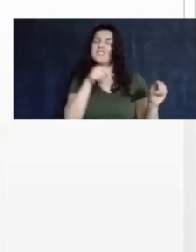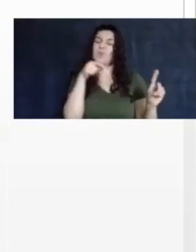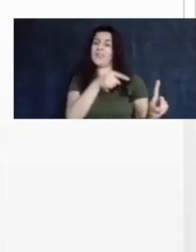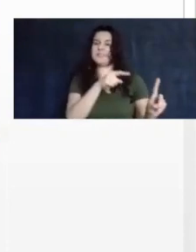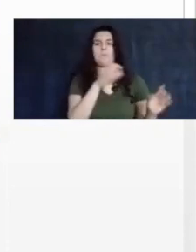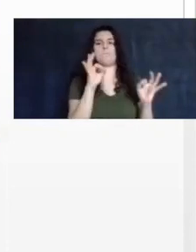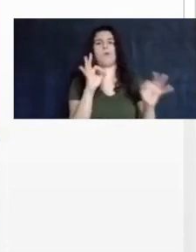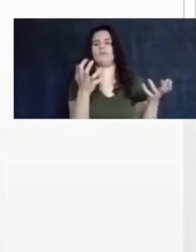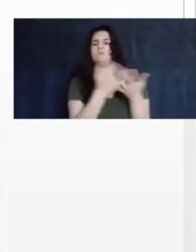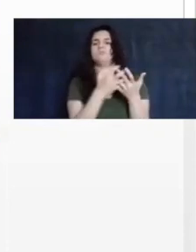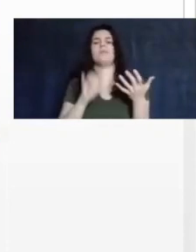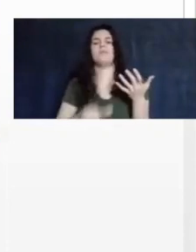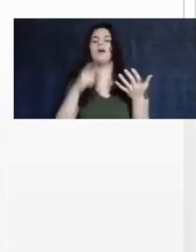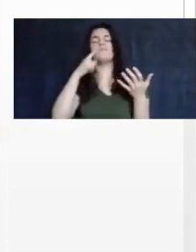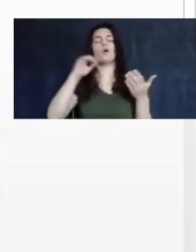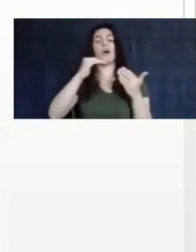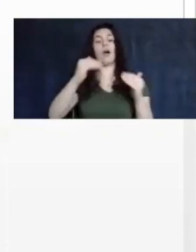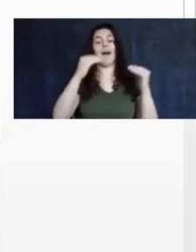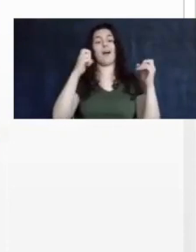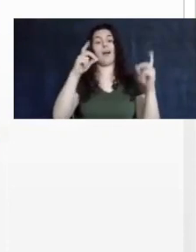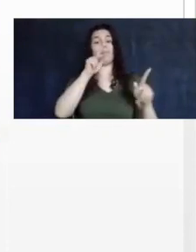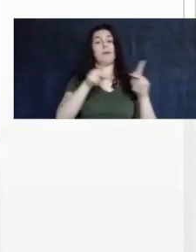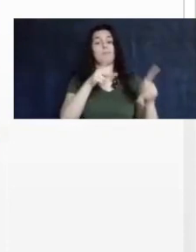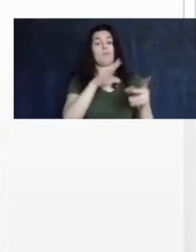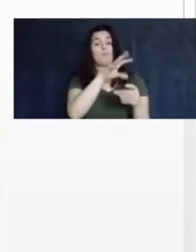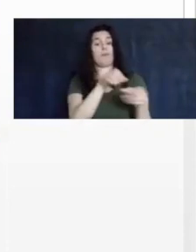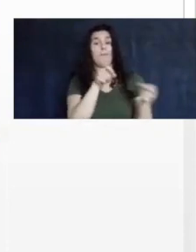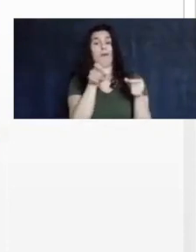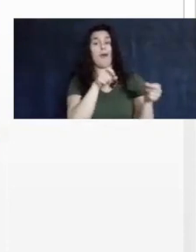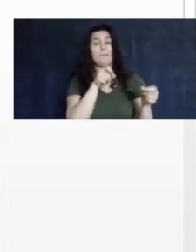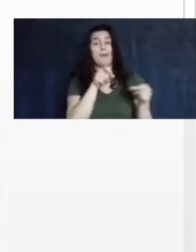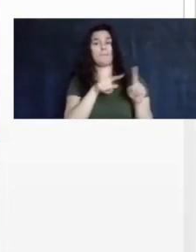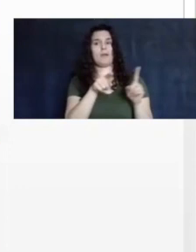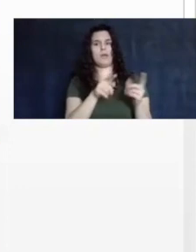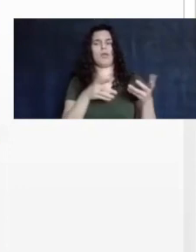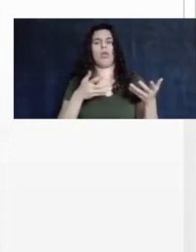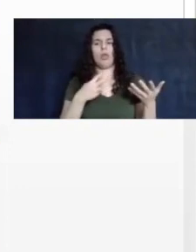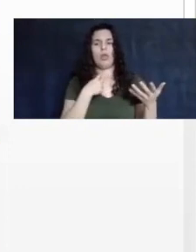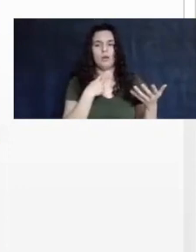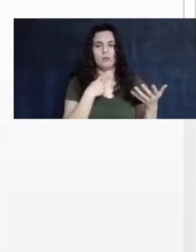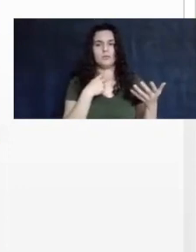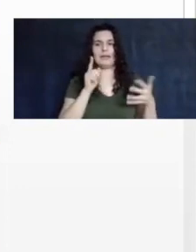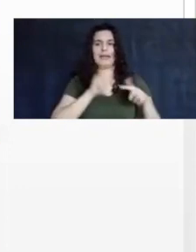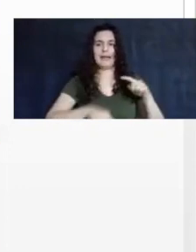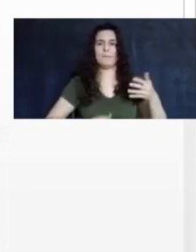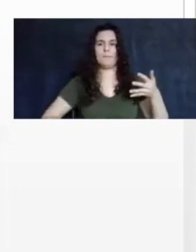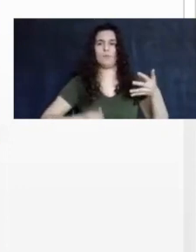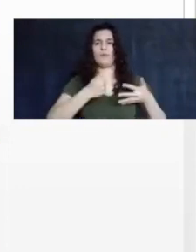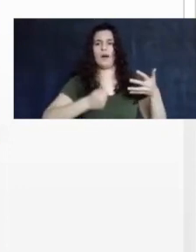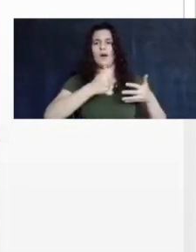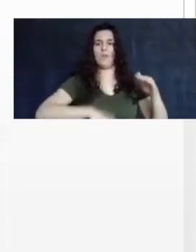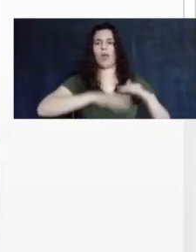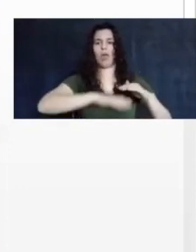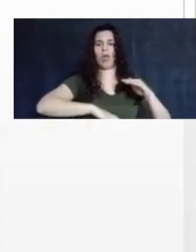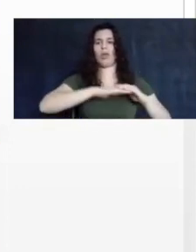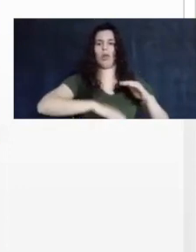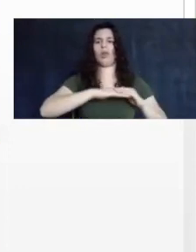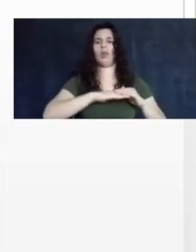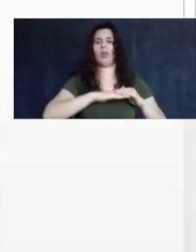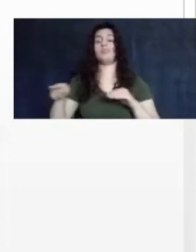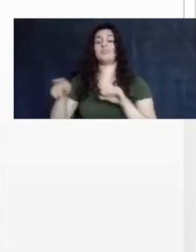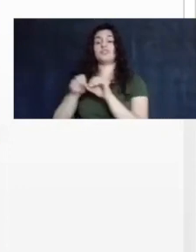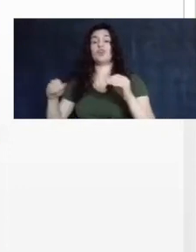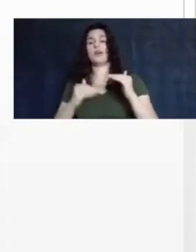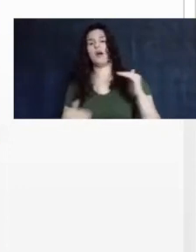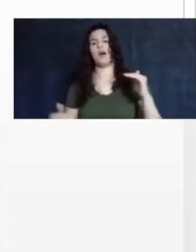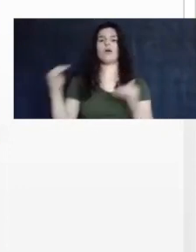people who are in administration but are kind of hitting a wall in regards to moving up, they're looking to get this degree to once again